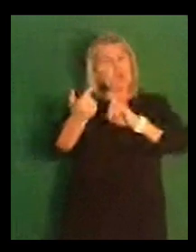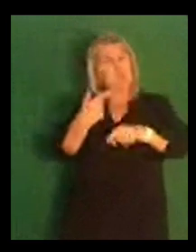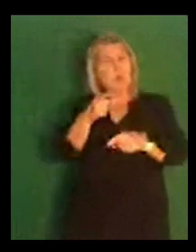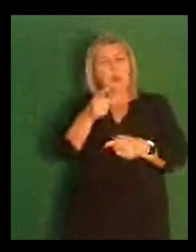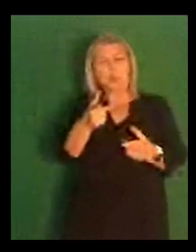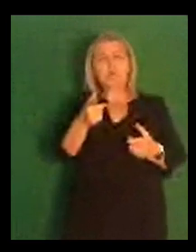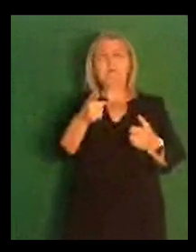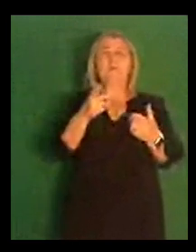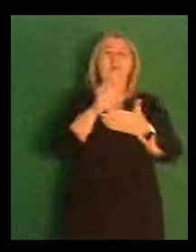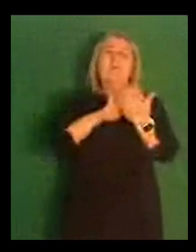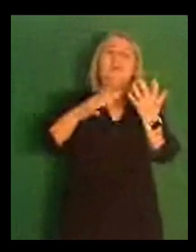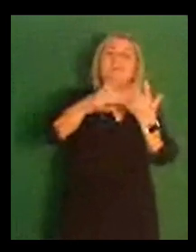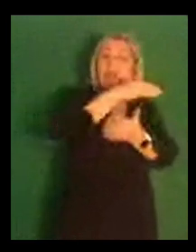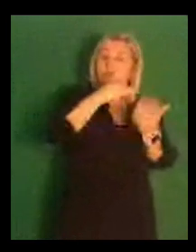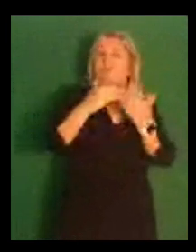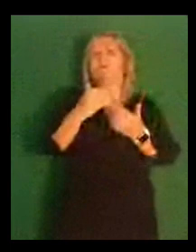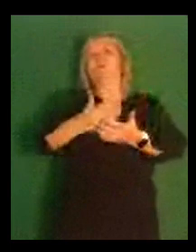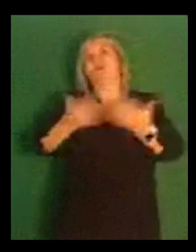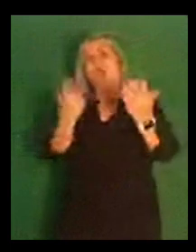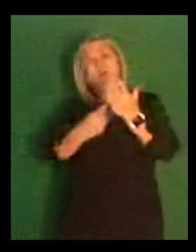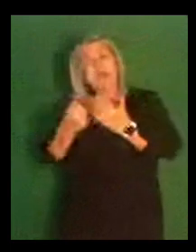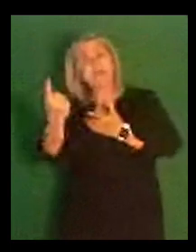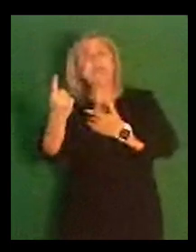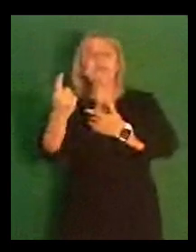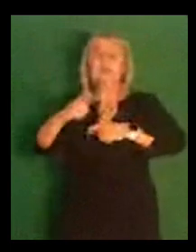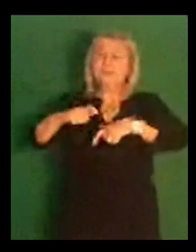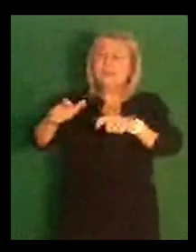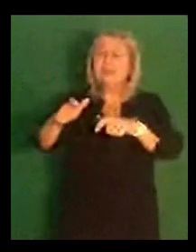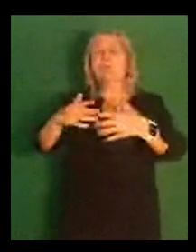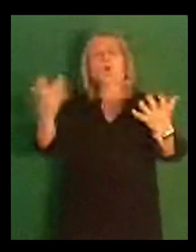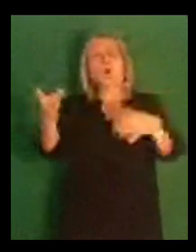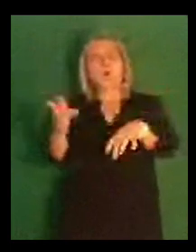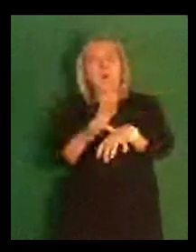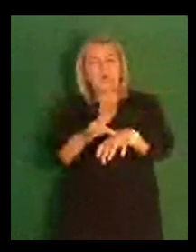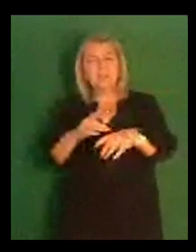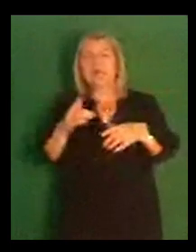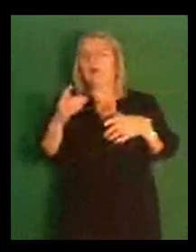or individual or sectoral?